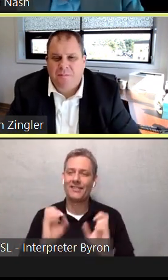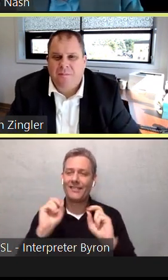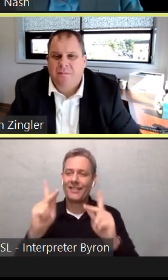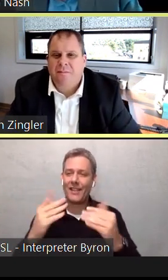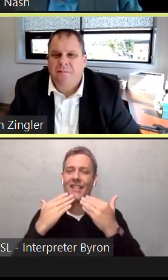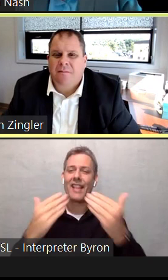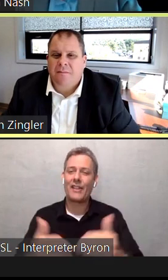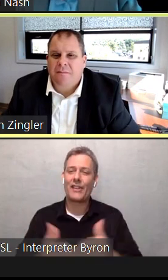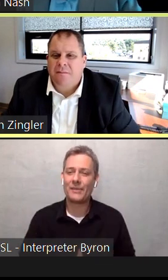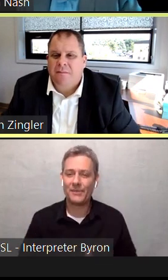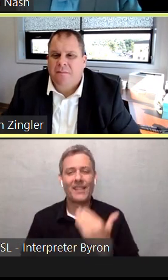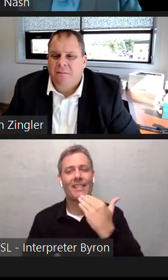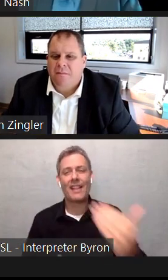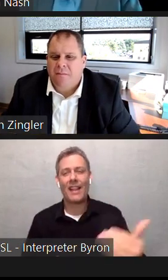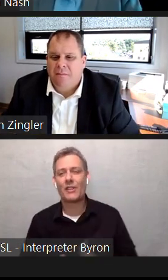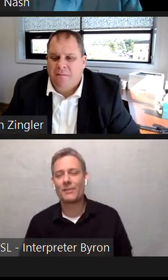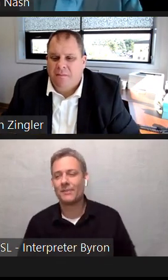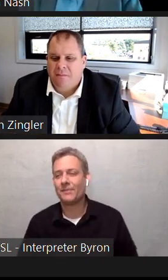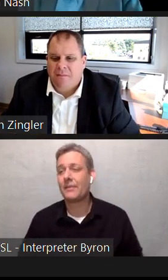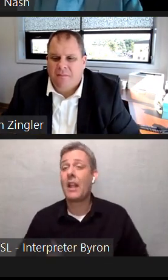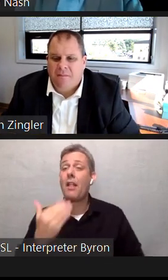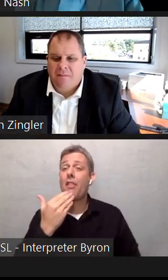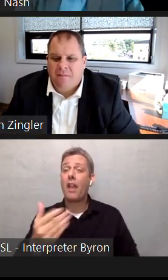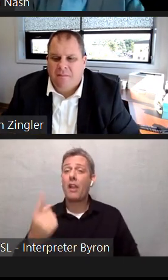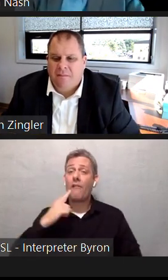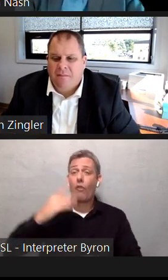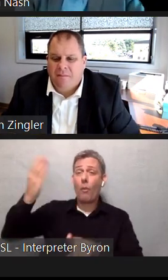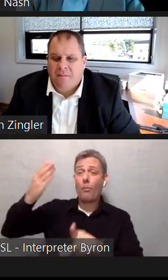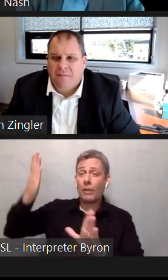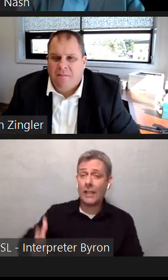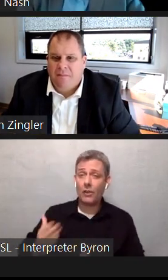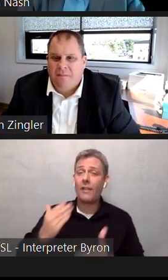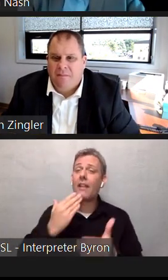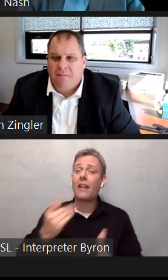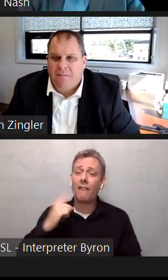Thank you to our presenters, and thank you to the participants for attending this session.